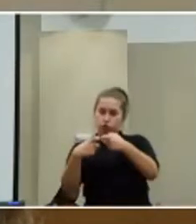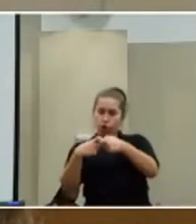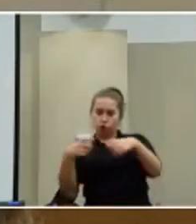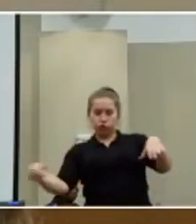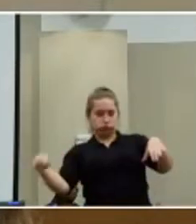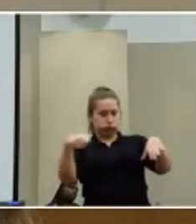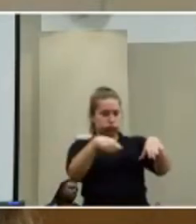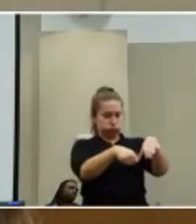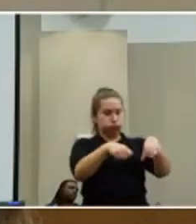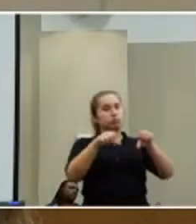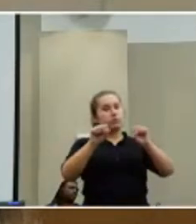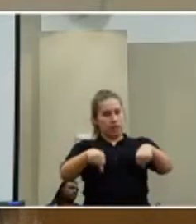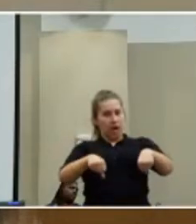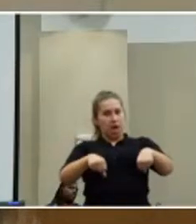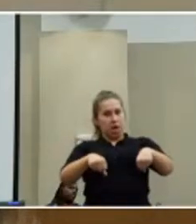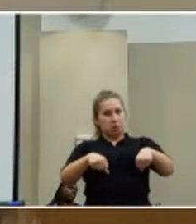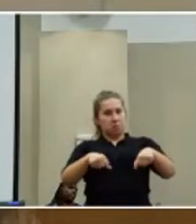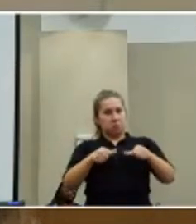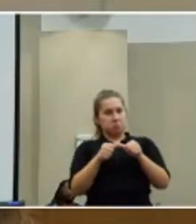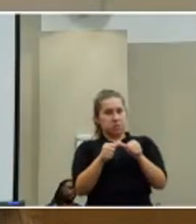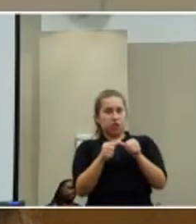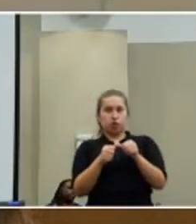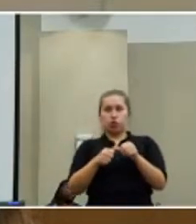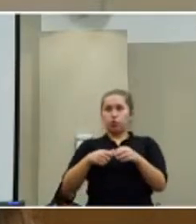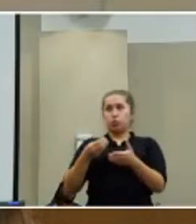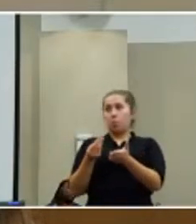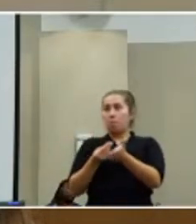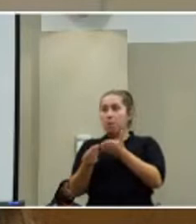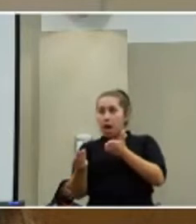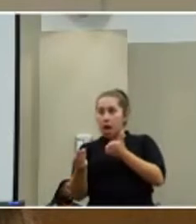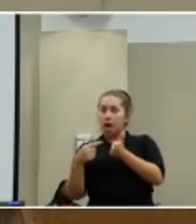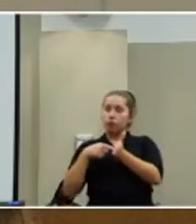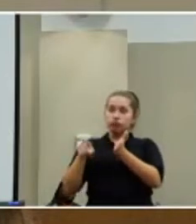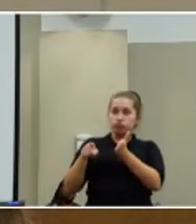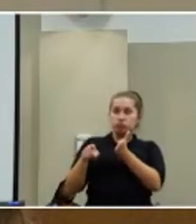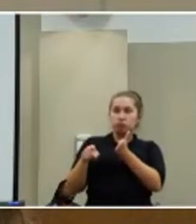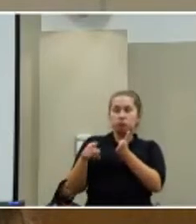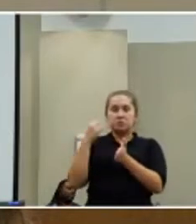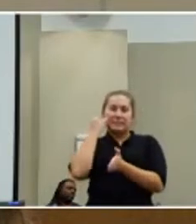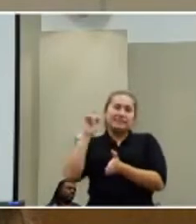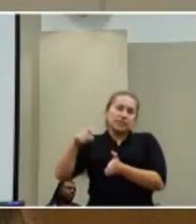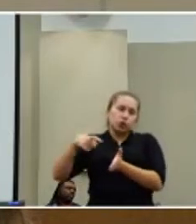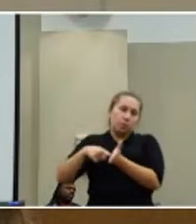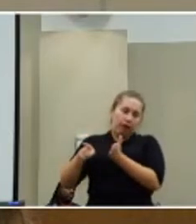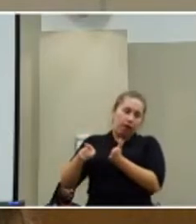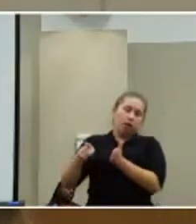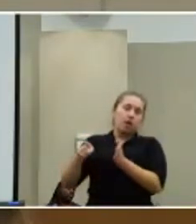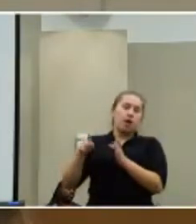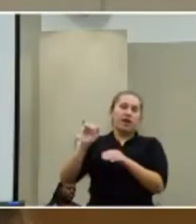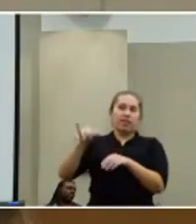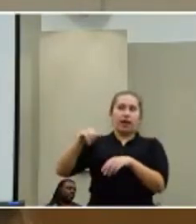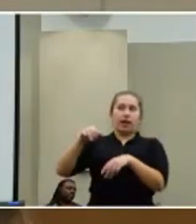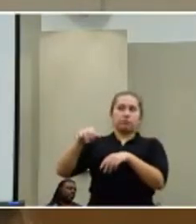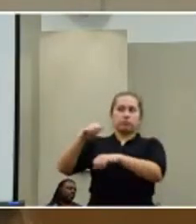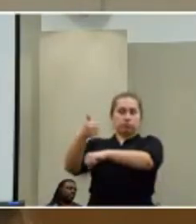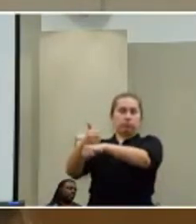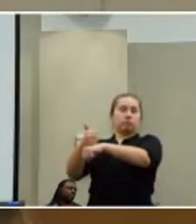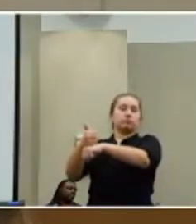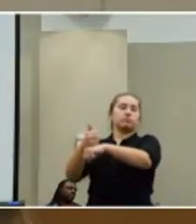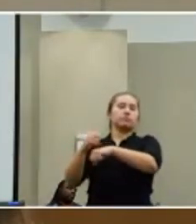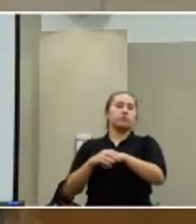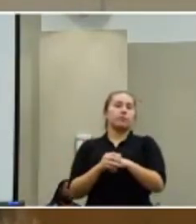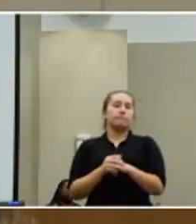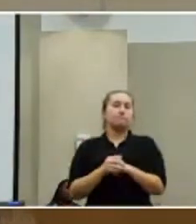connect, and then conduct their transaction if they need to pay for the service at that at that